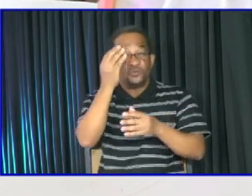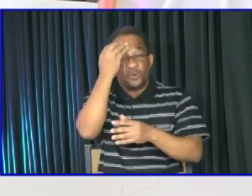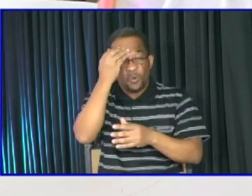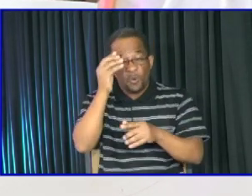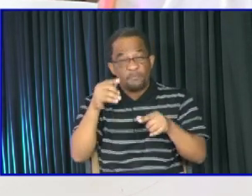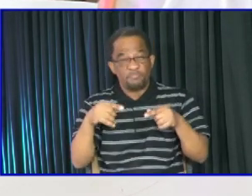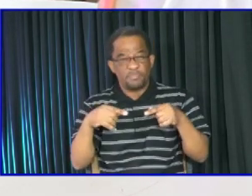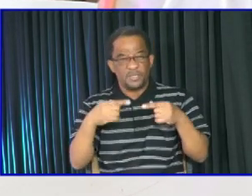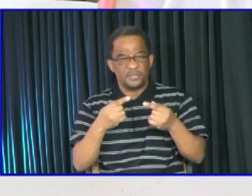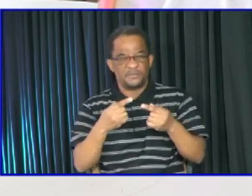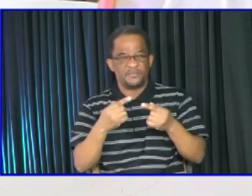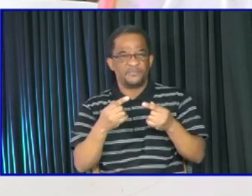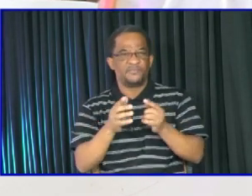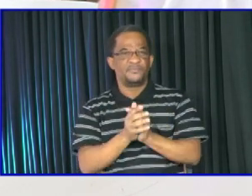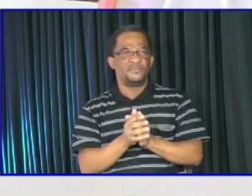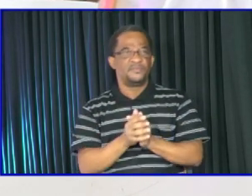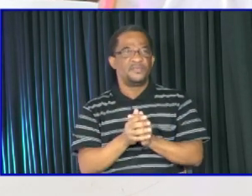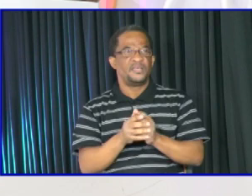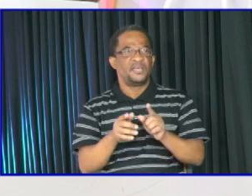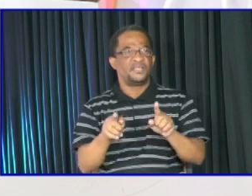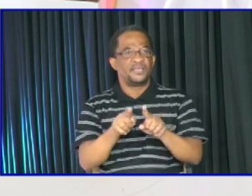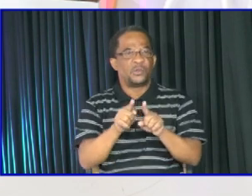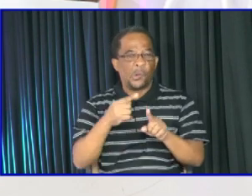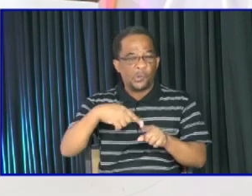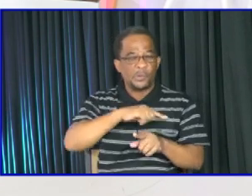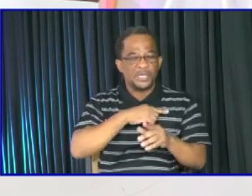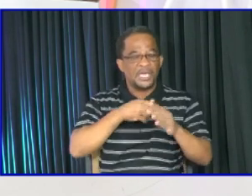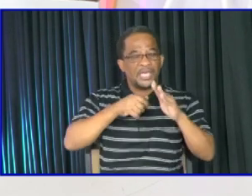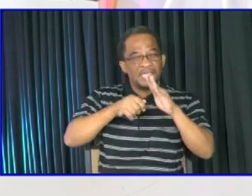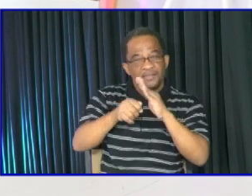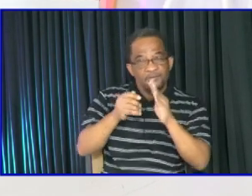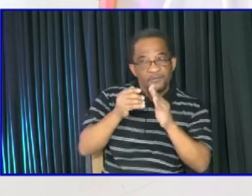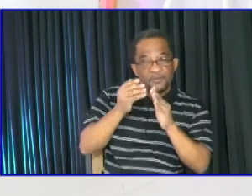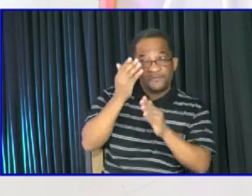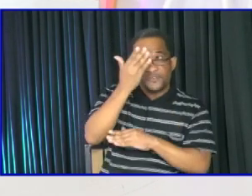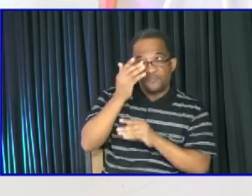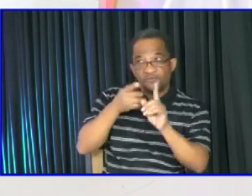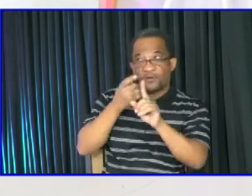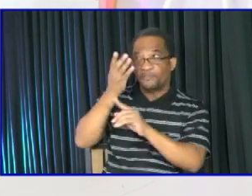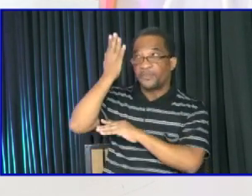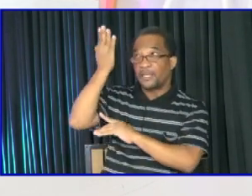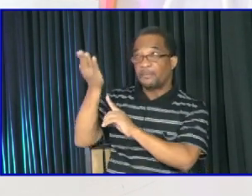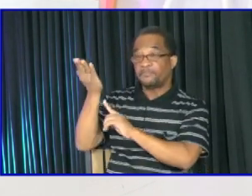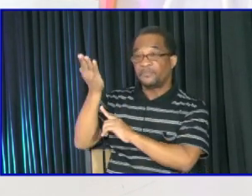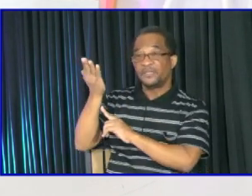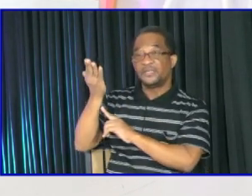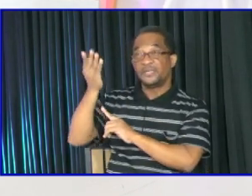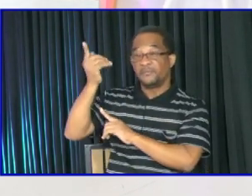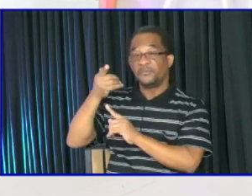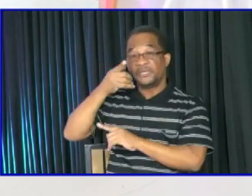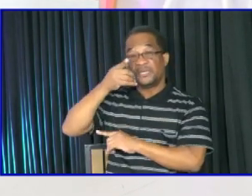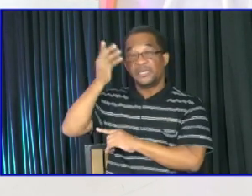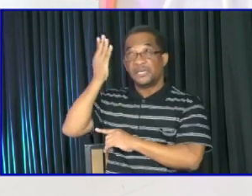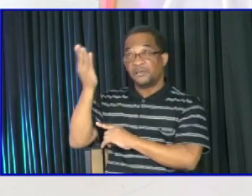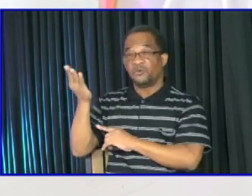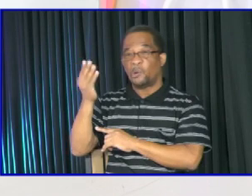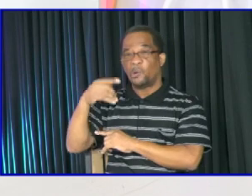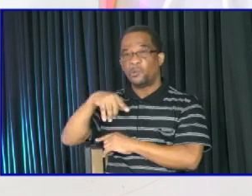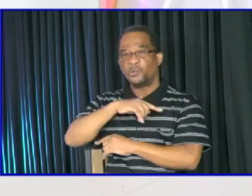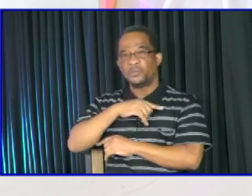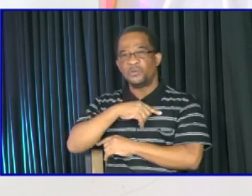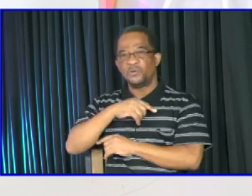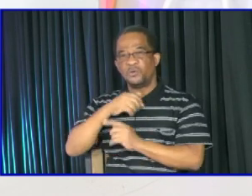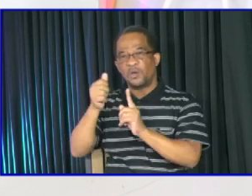and we hid, as it were, our faces from Him. He was despised and we esteemed Him not. So